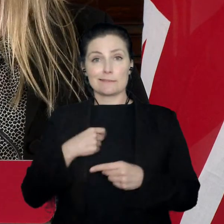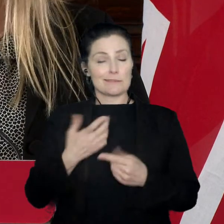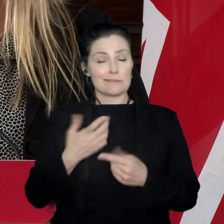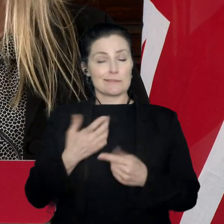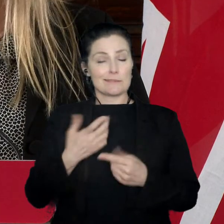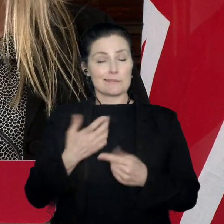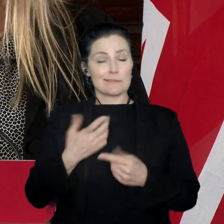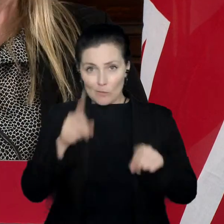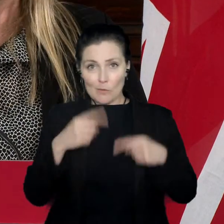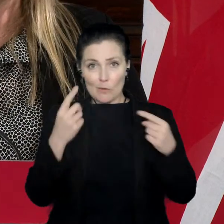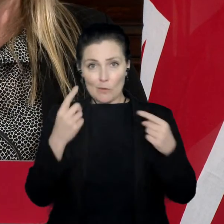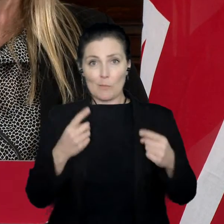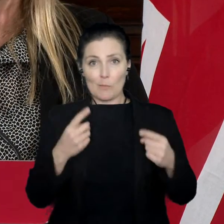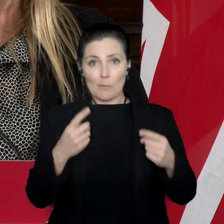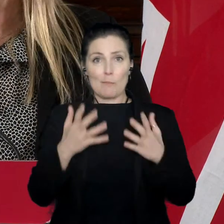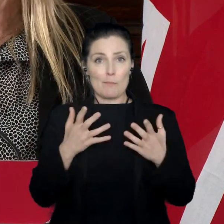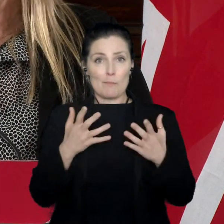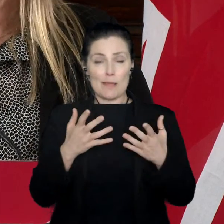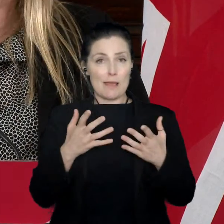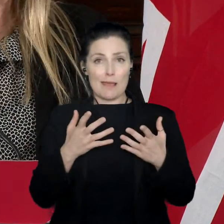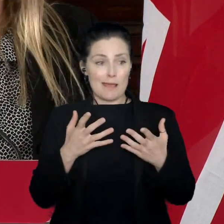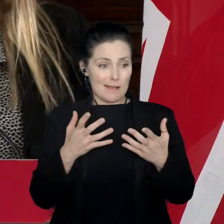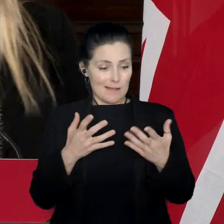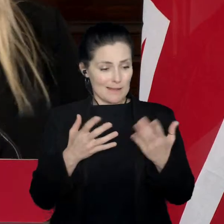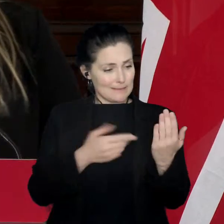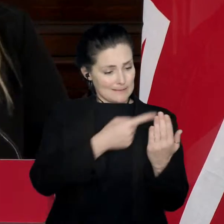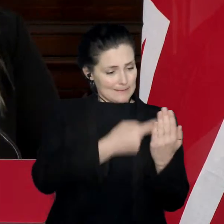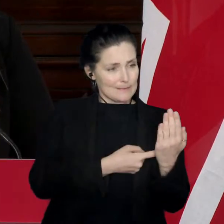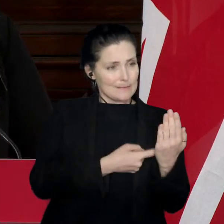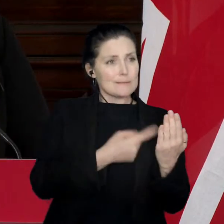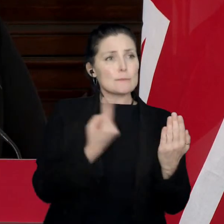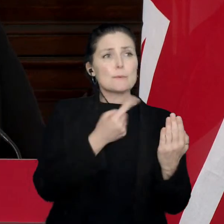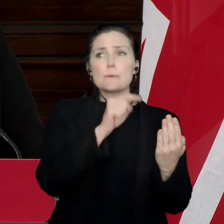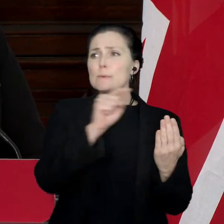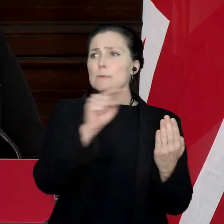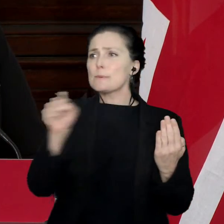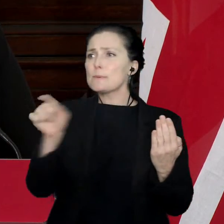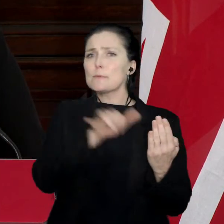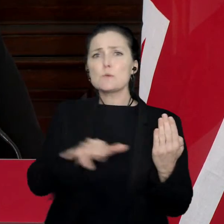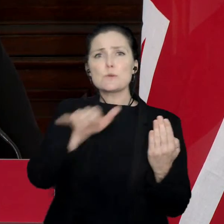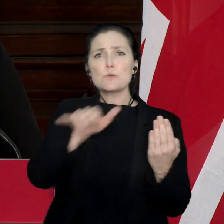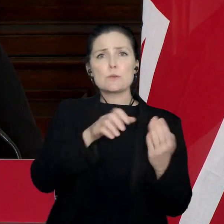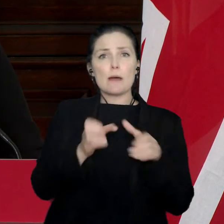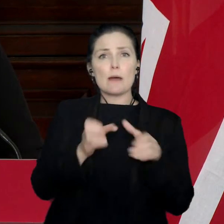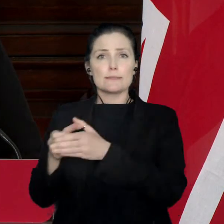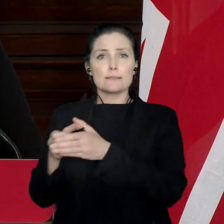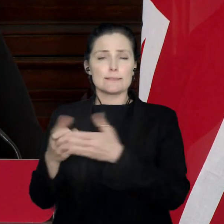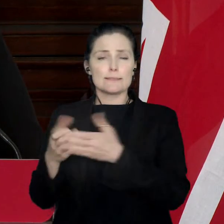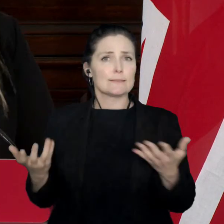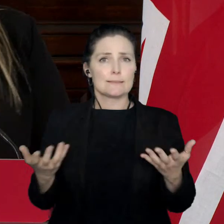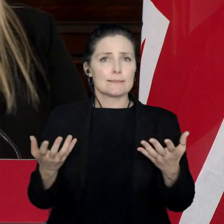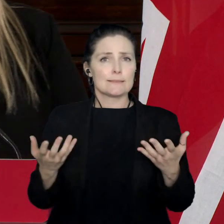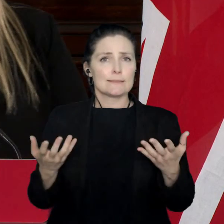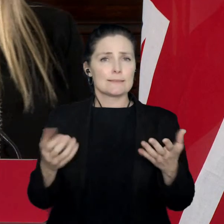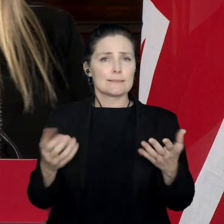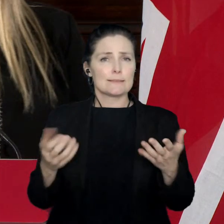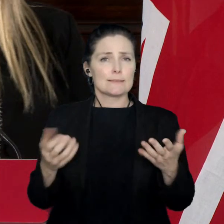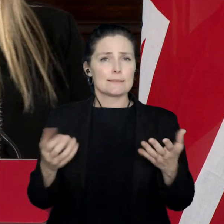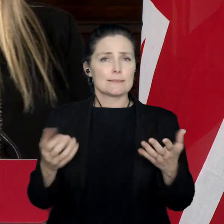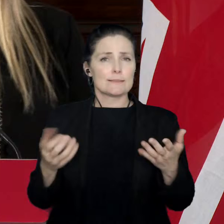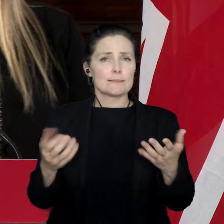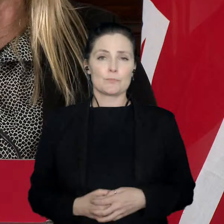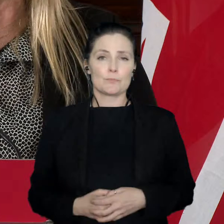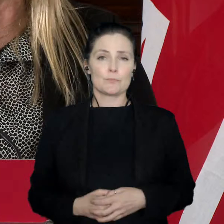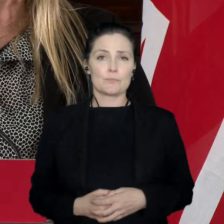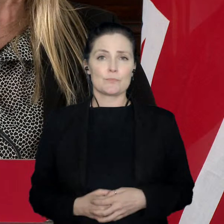in their voting choice. At the next election, I believe all British Jews will once again be free to